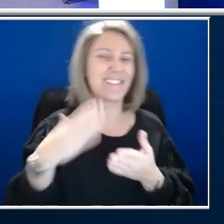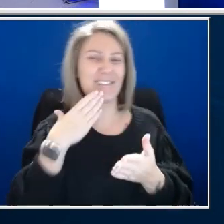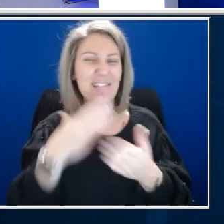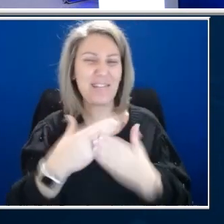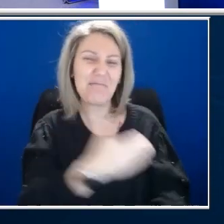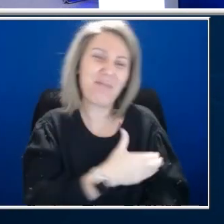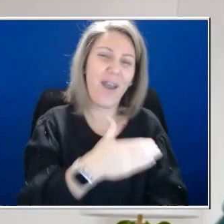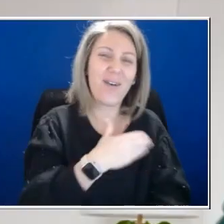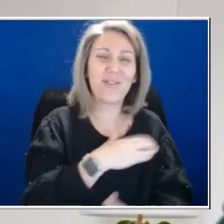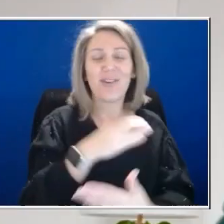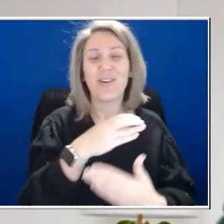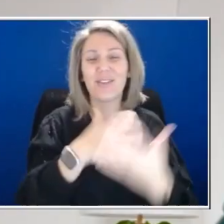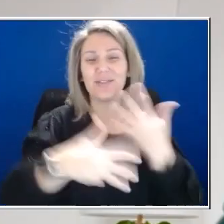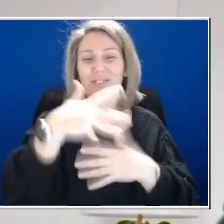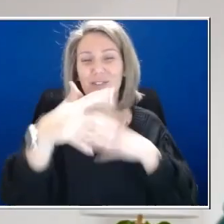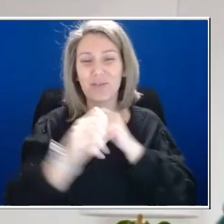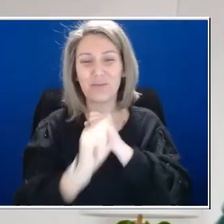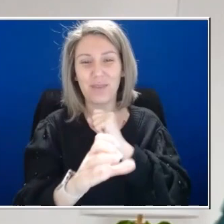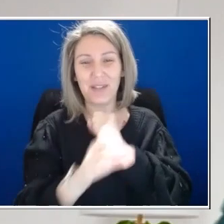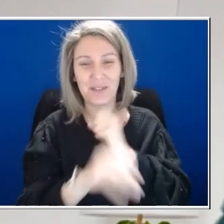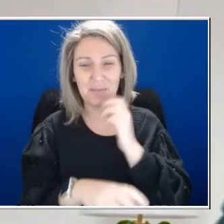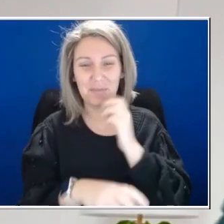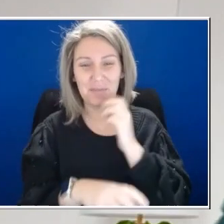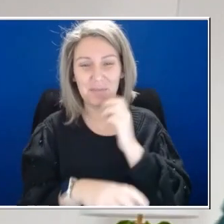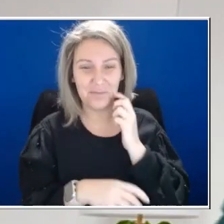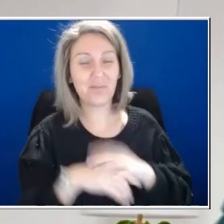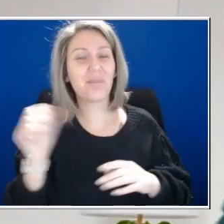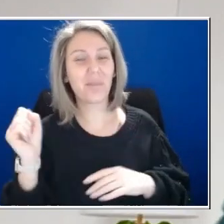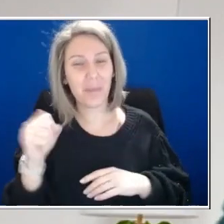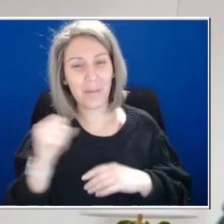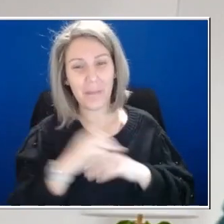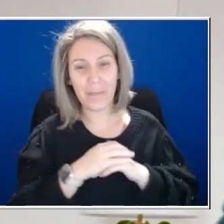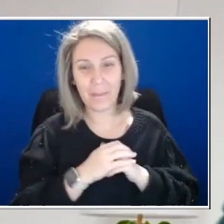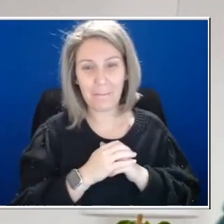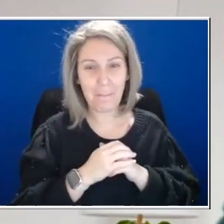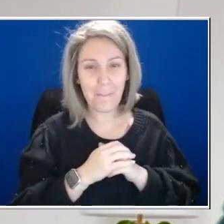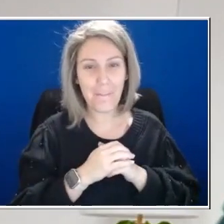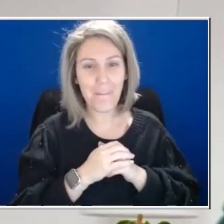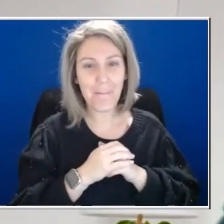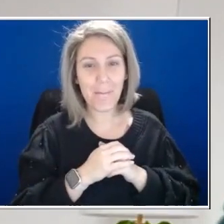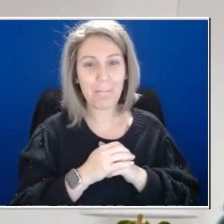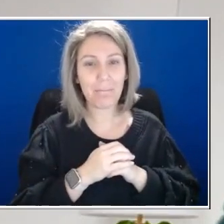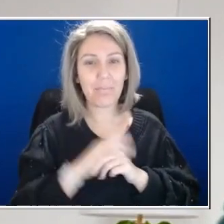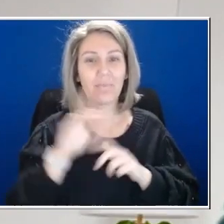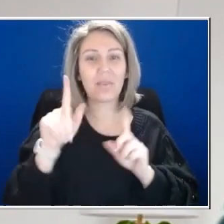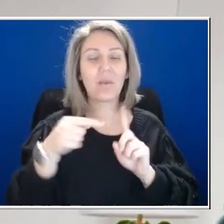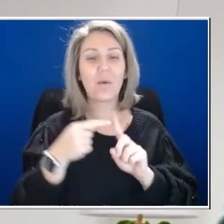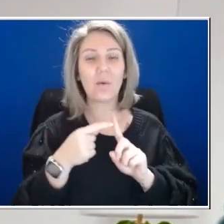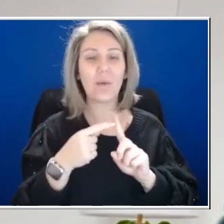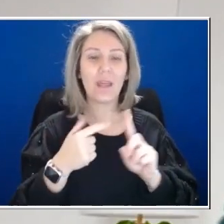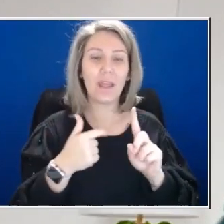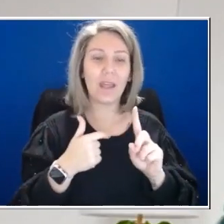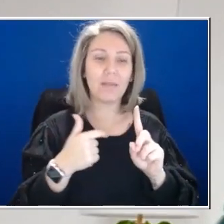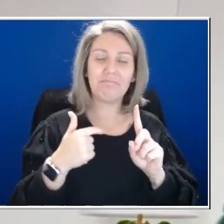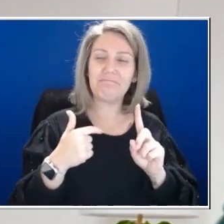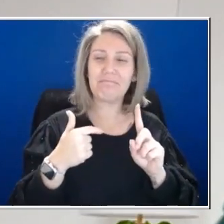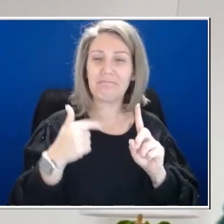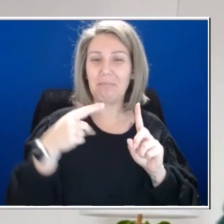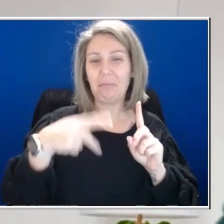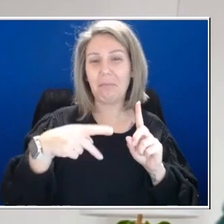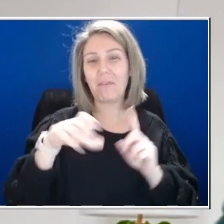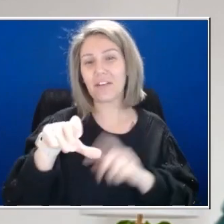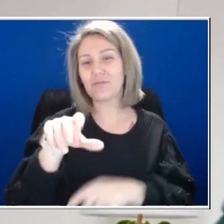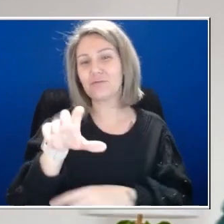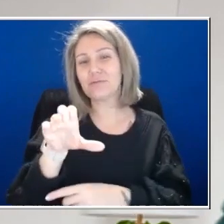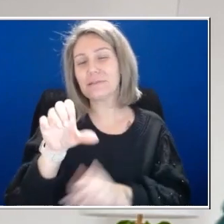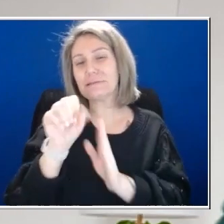media. Yes, and so at the point in time when pelvic congestion syndrome came on my